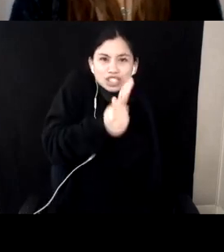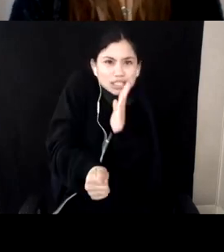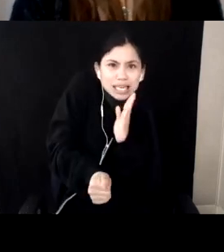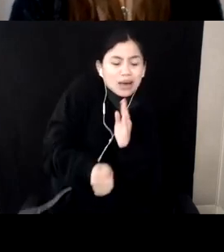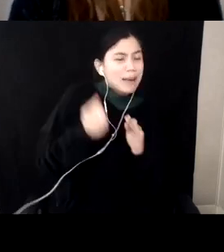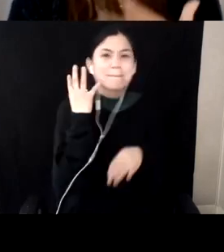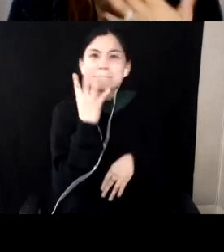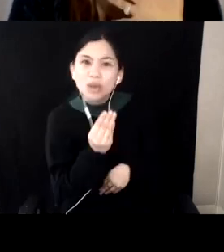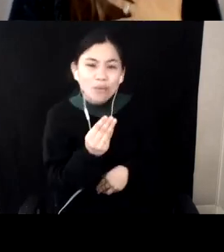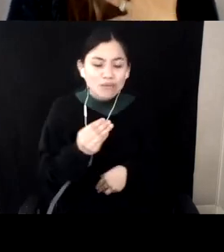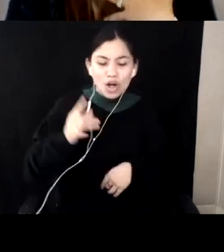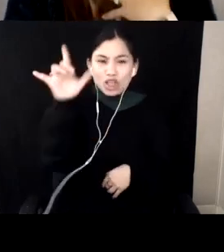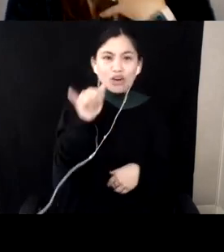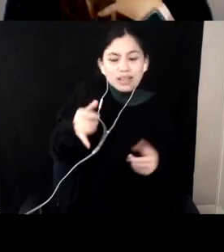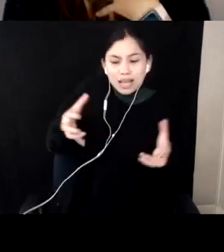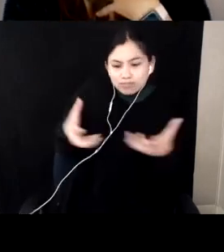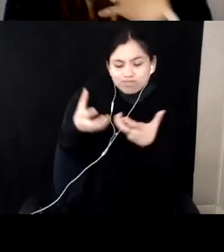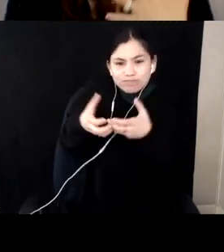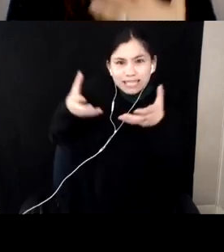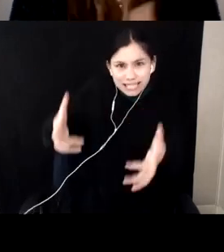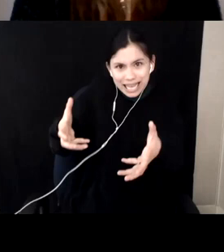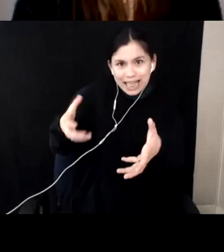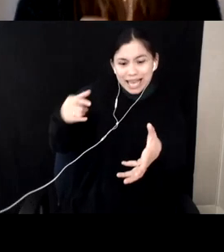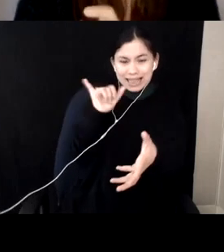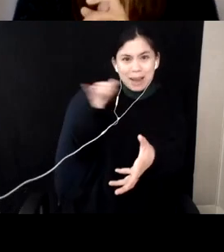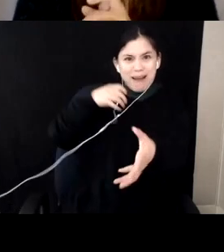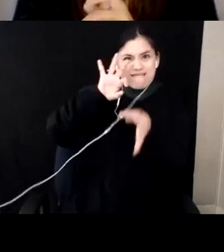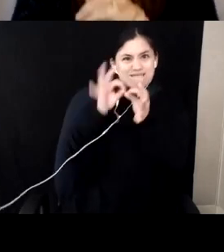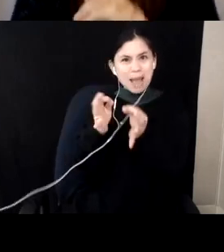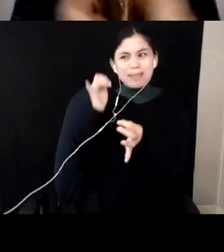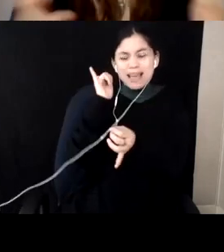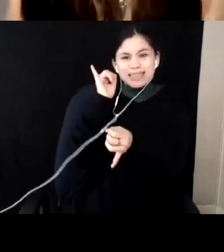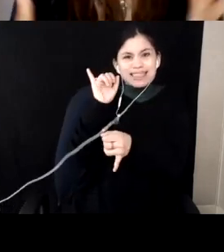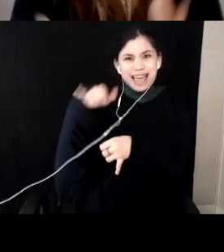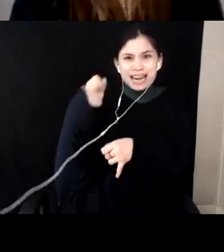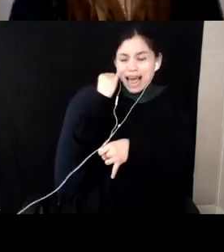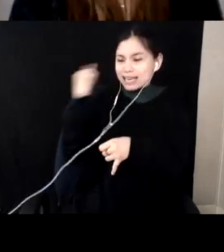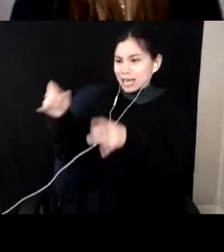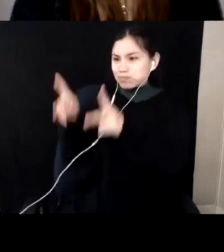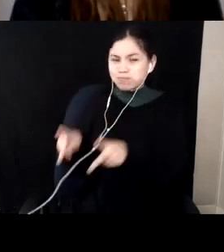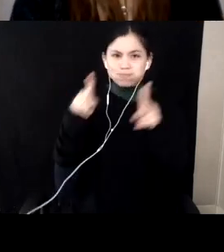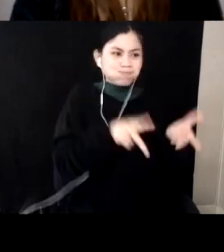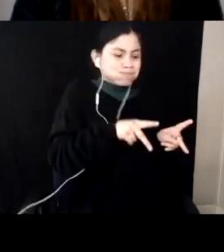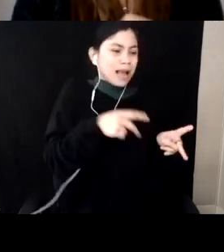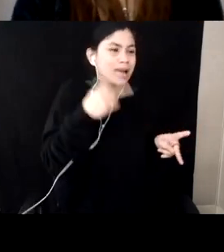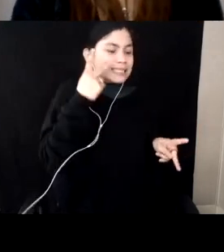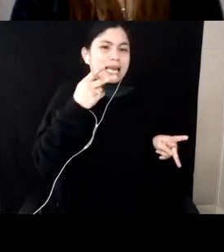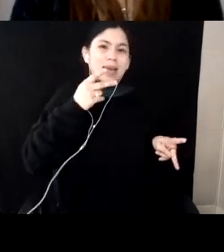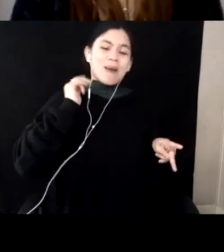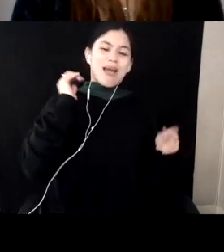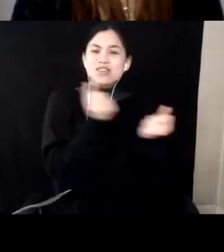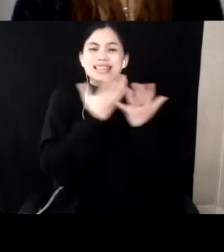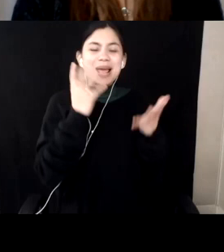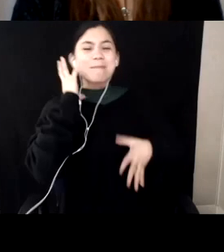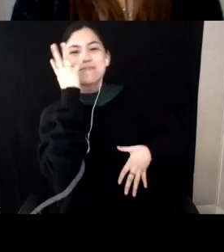amazing salad, like I picture my family is. It's a mix of everything that's beautiful. Everybody brings their